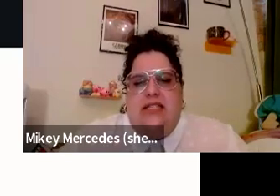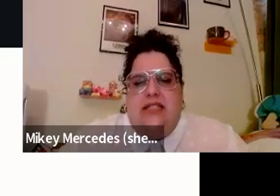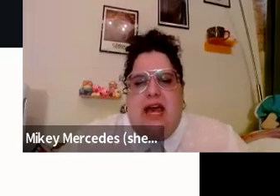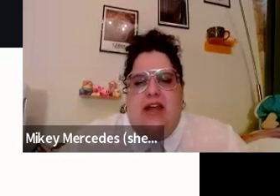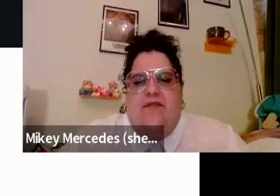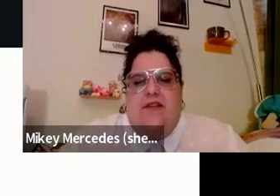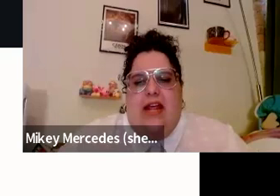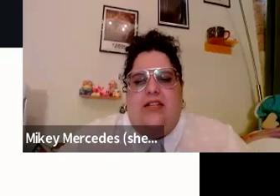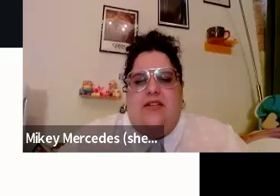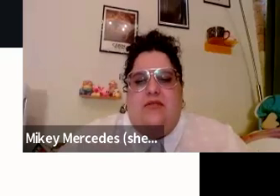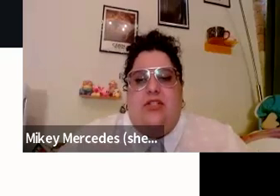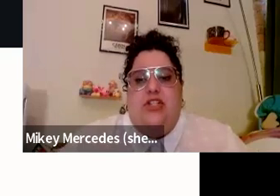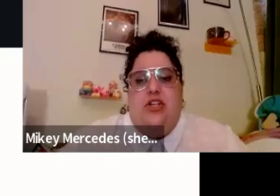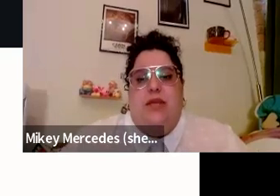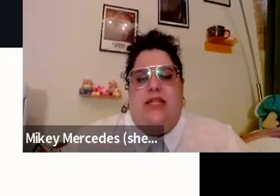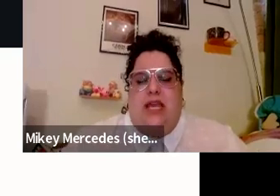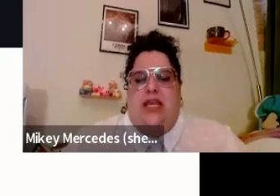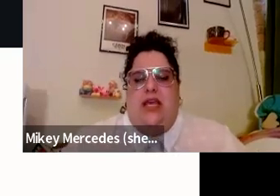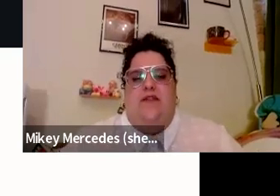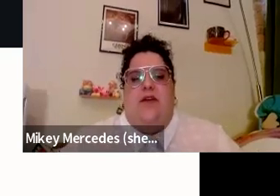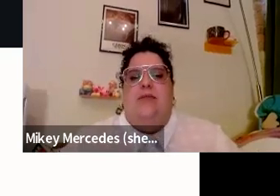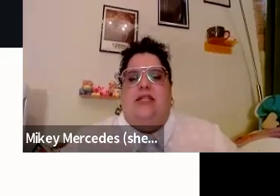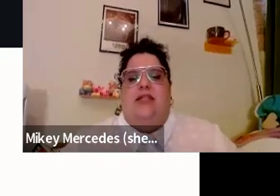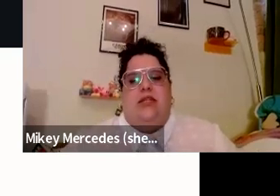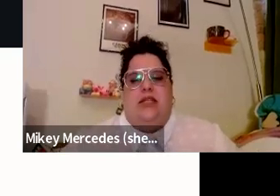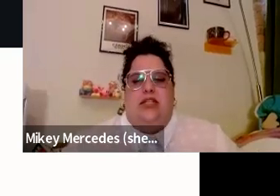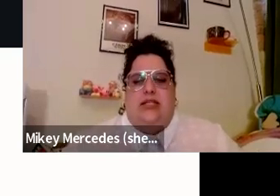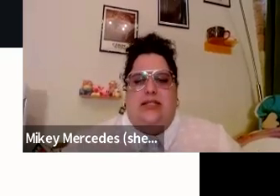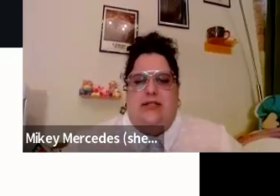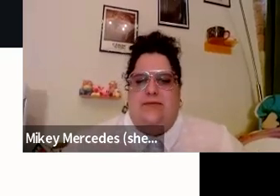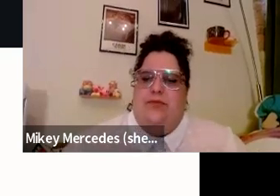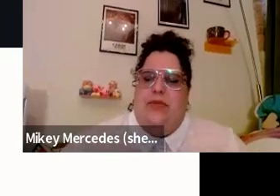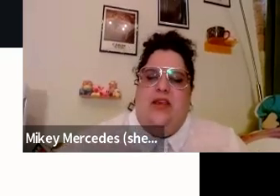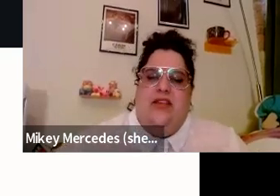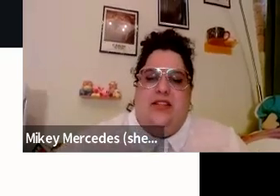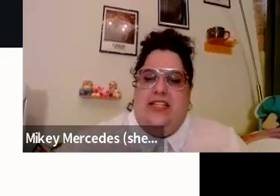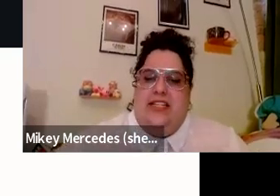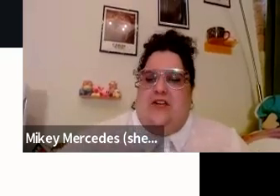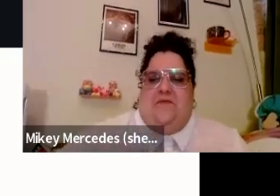title, partly because I think activism is work that